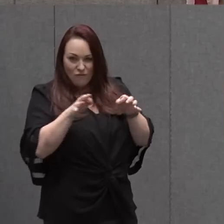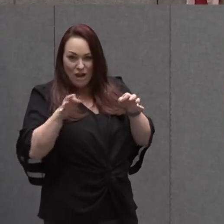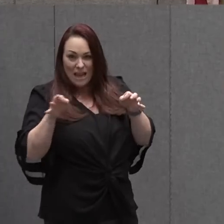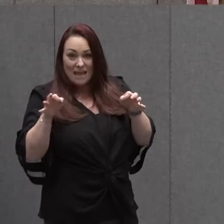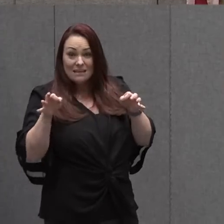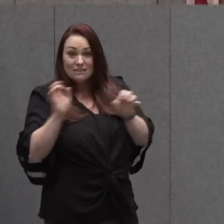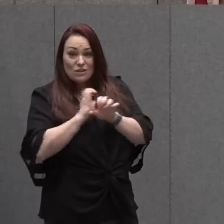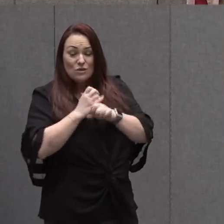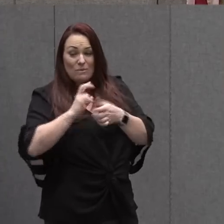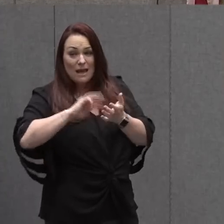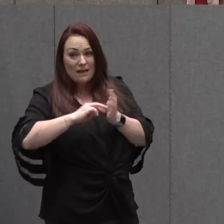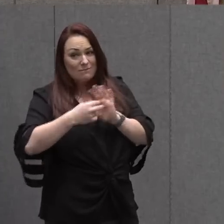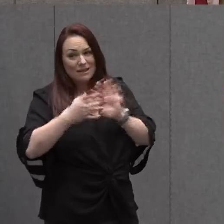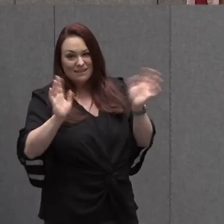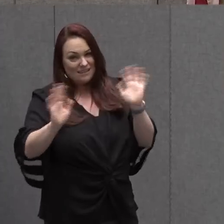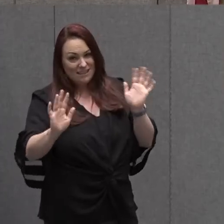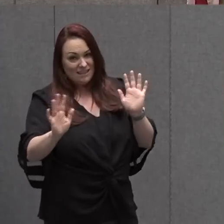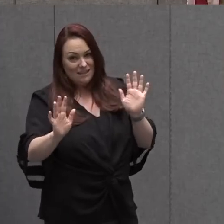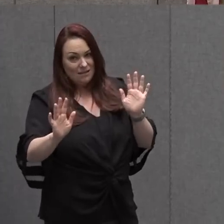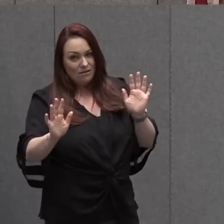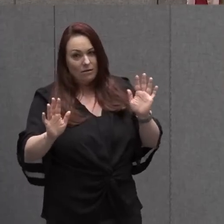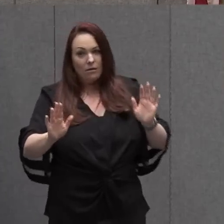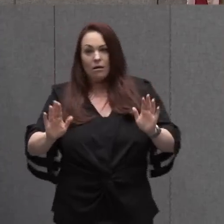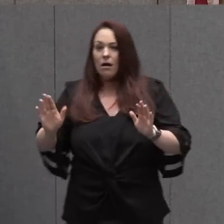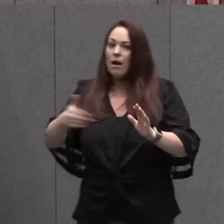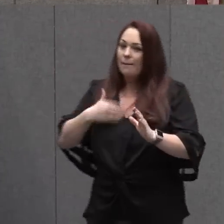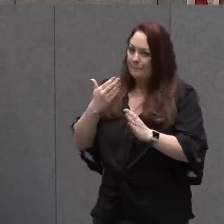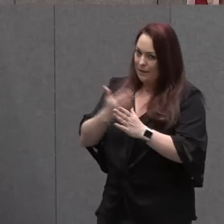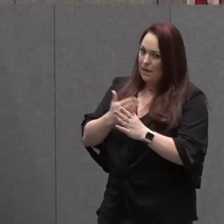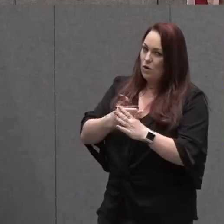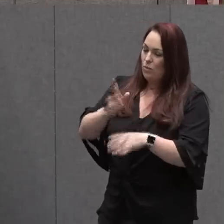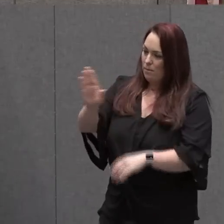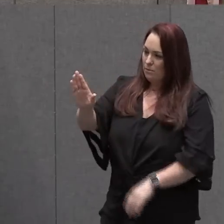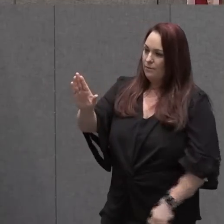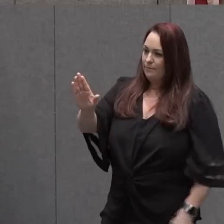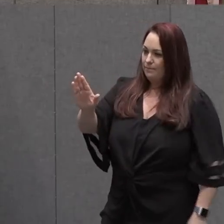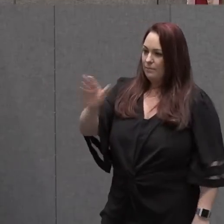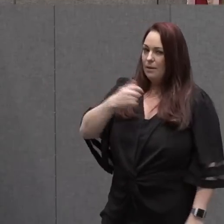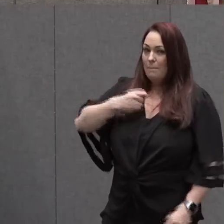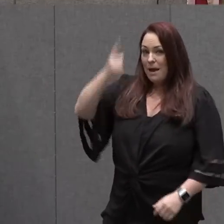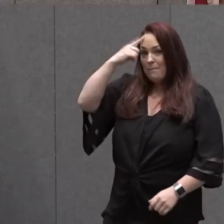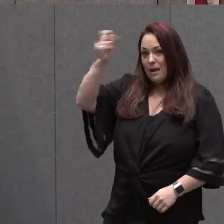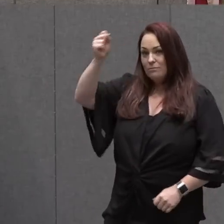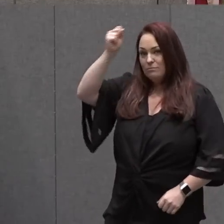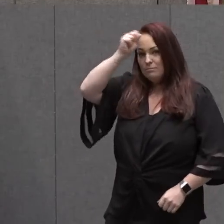meaning. So I'm interrupting Mr. R because my mind is going,